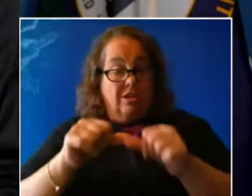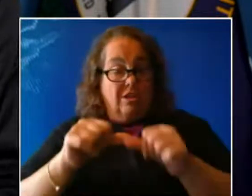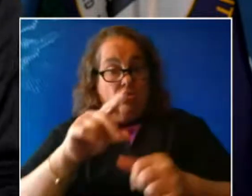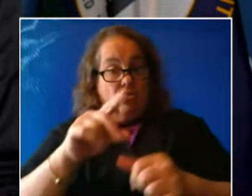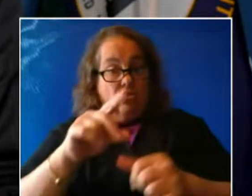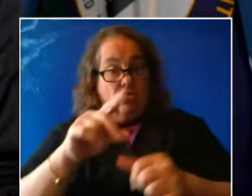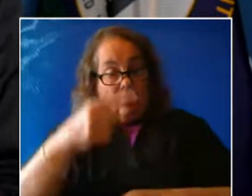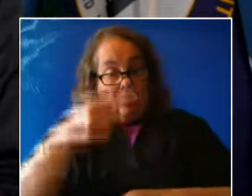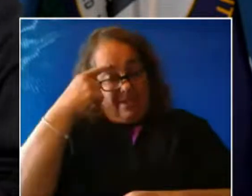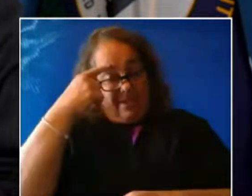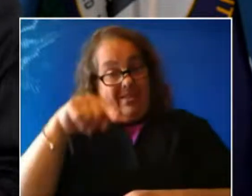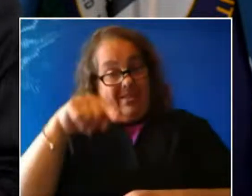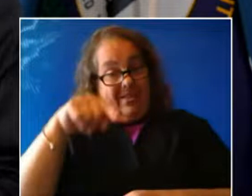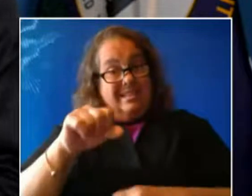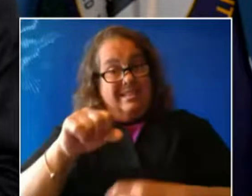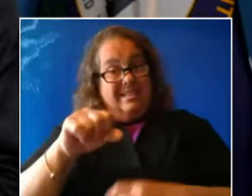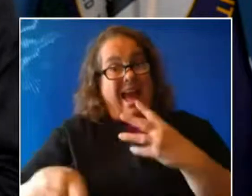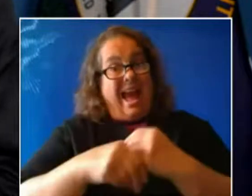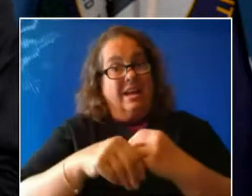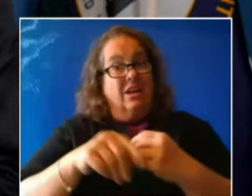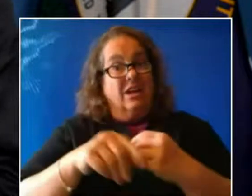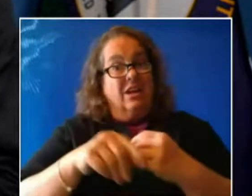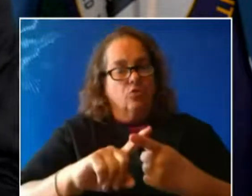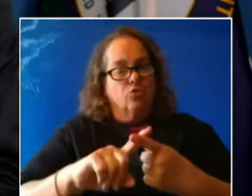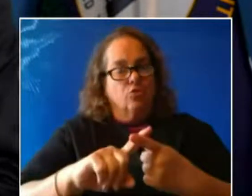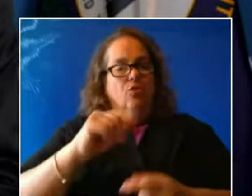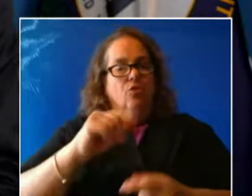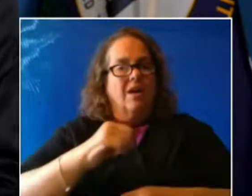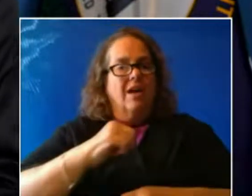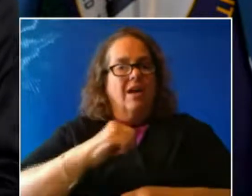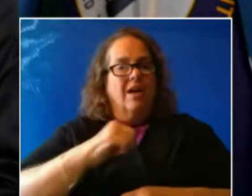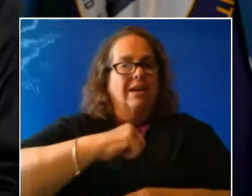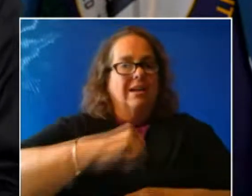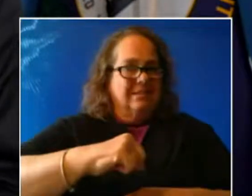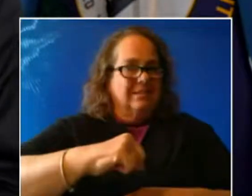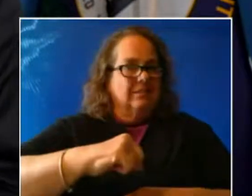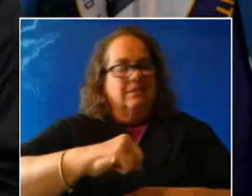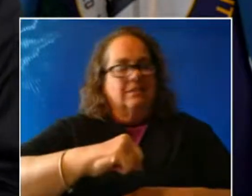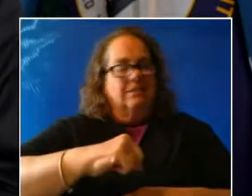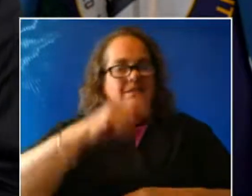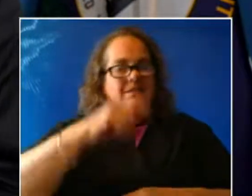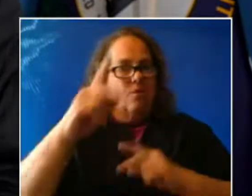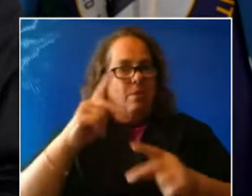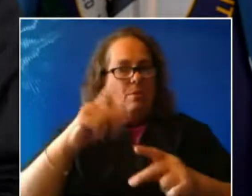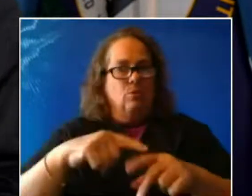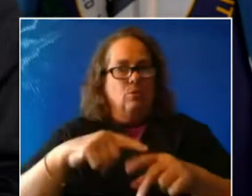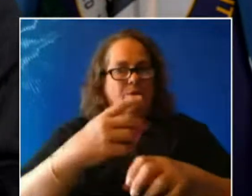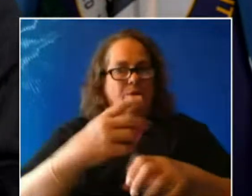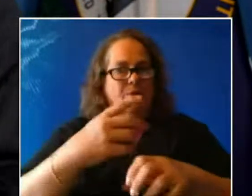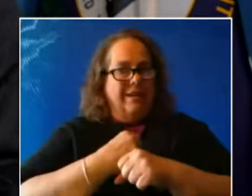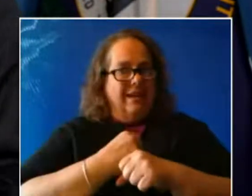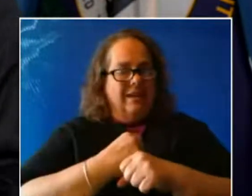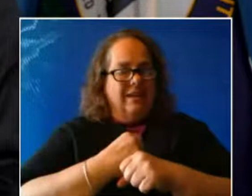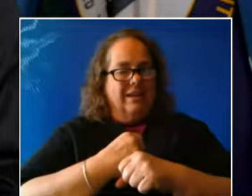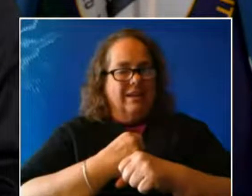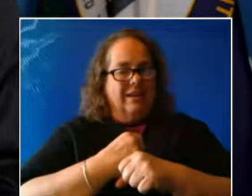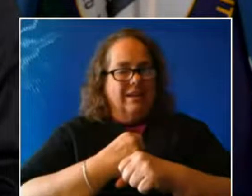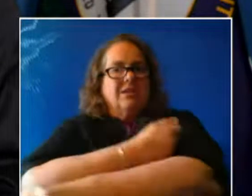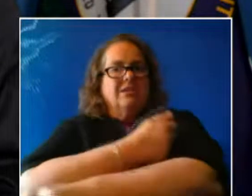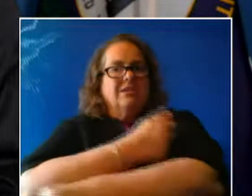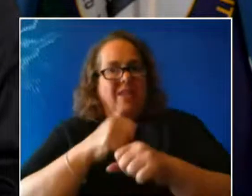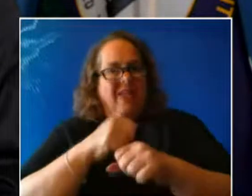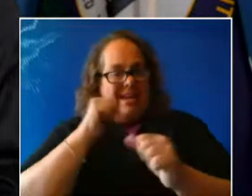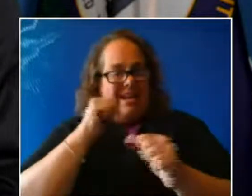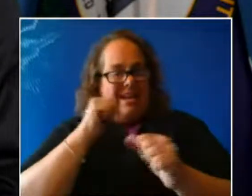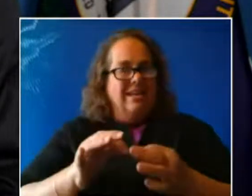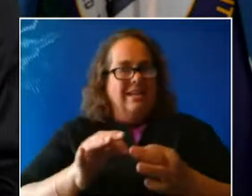to the hesitancy for people to get the vaccine, which then in turn could delay hitting that 2.5 million